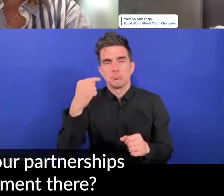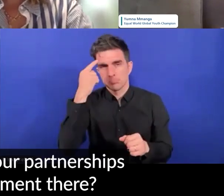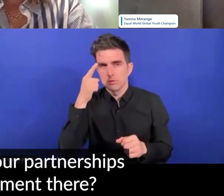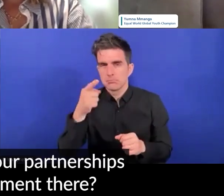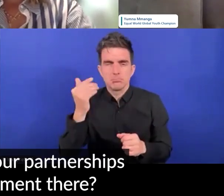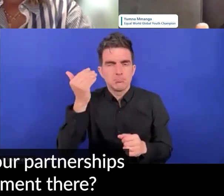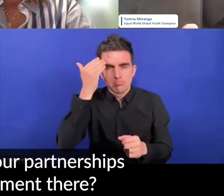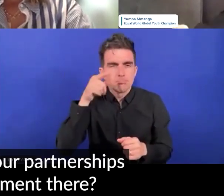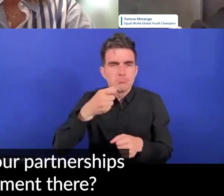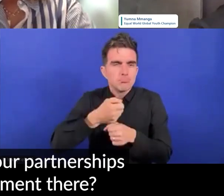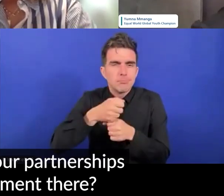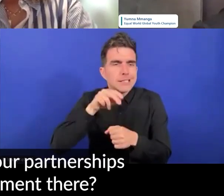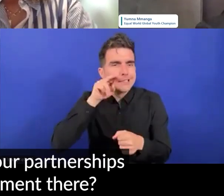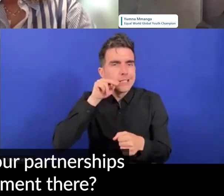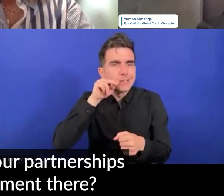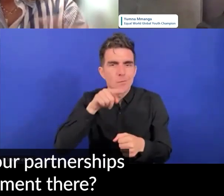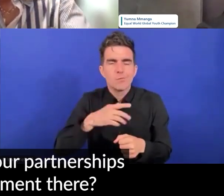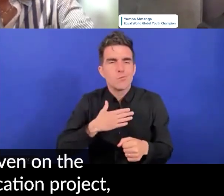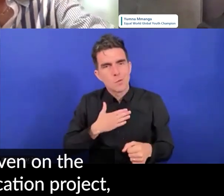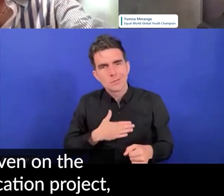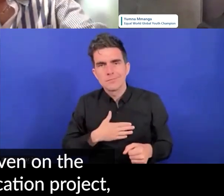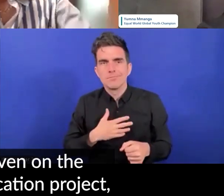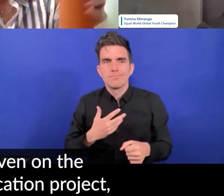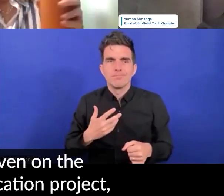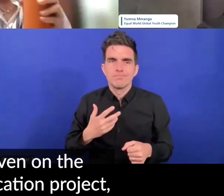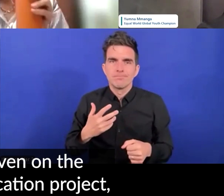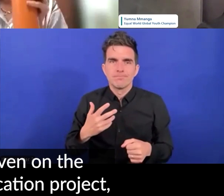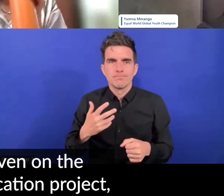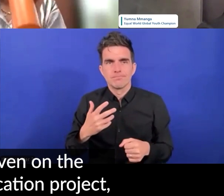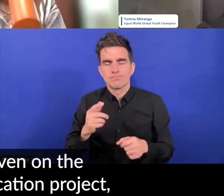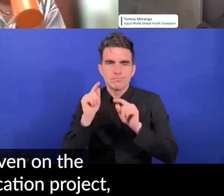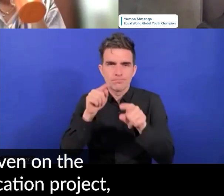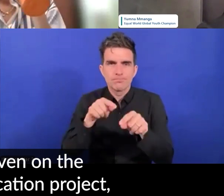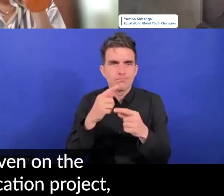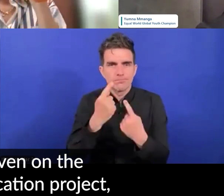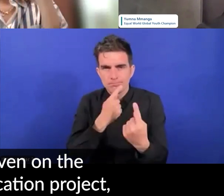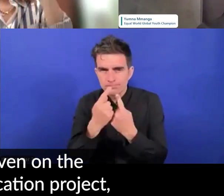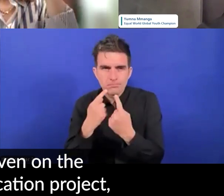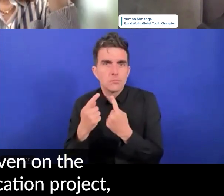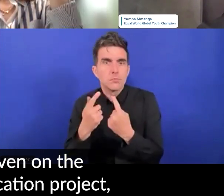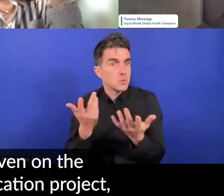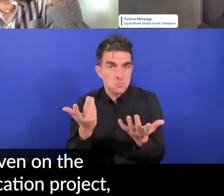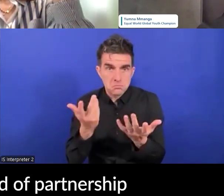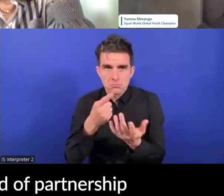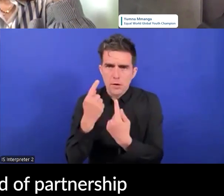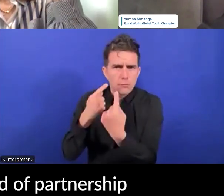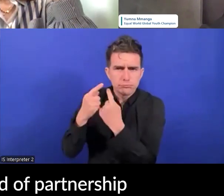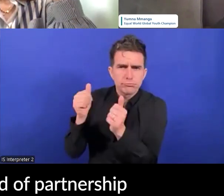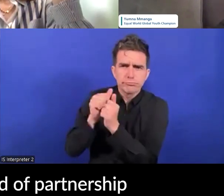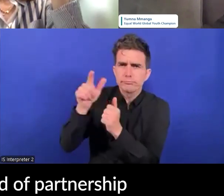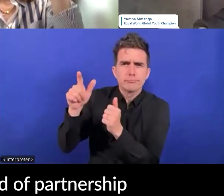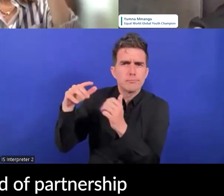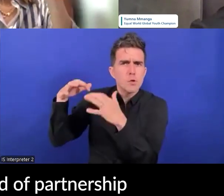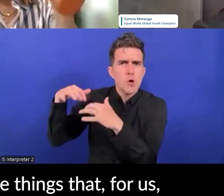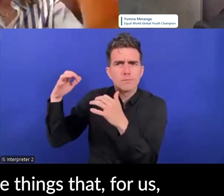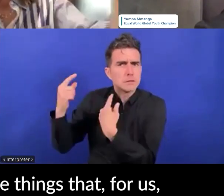talk about your partnerships with government there? Yes, and even on the inclusive education project, we had that kind